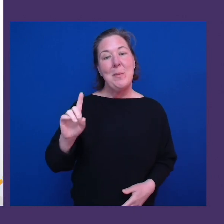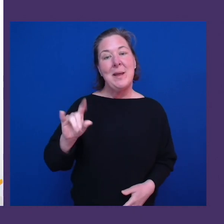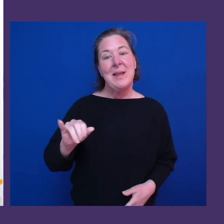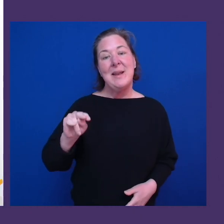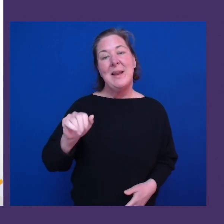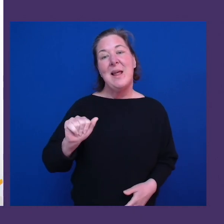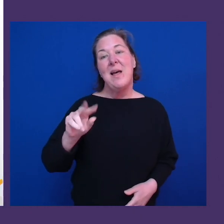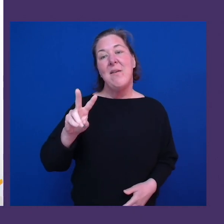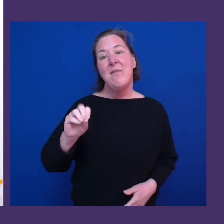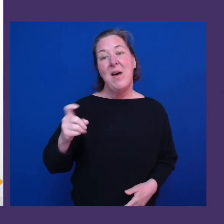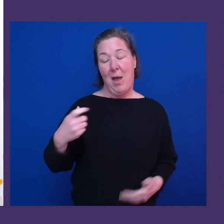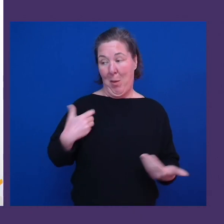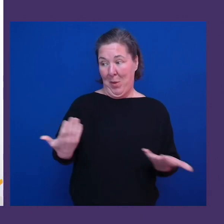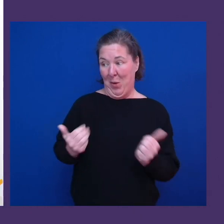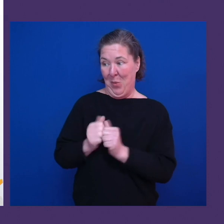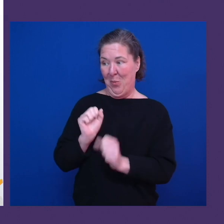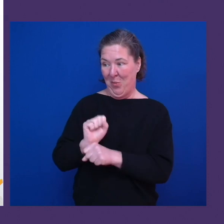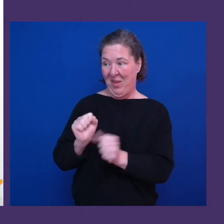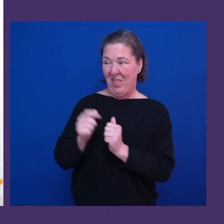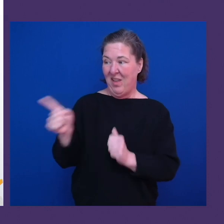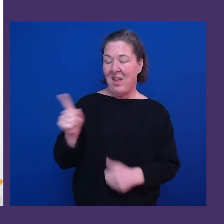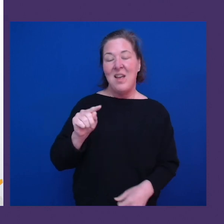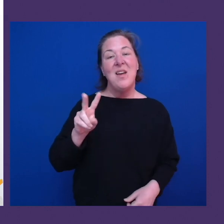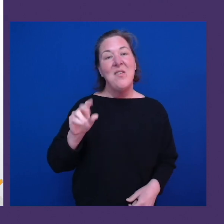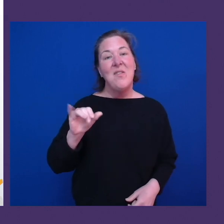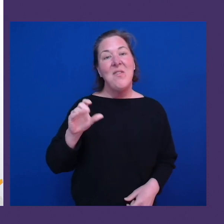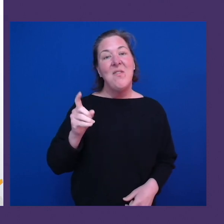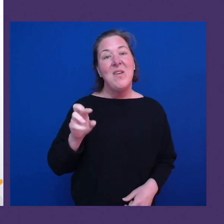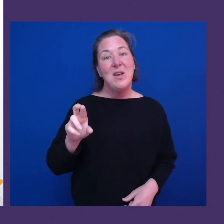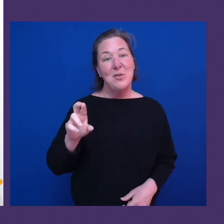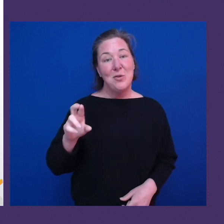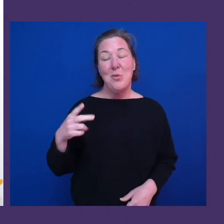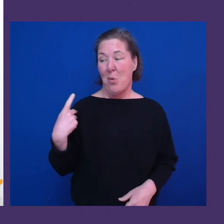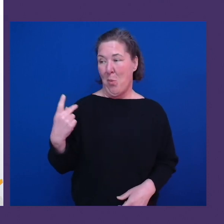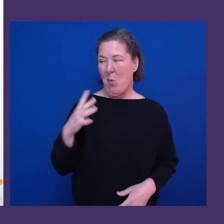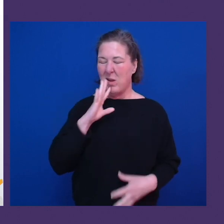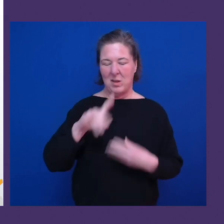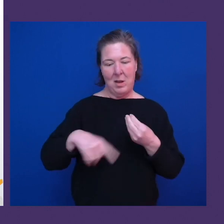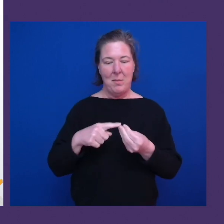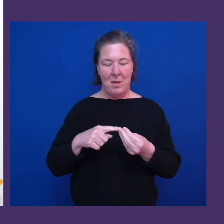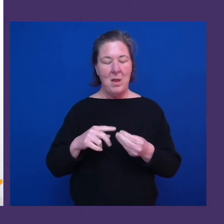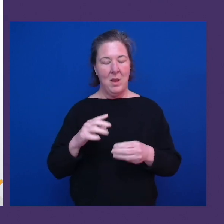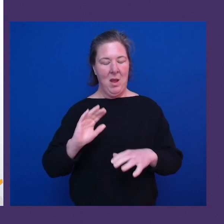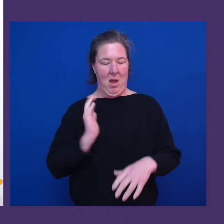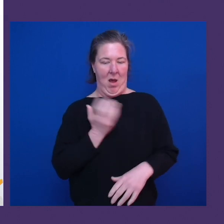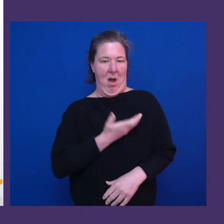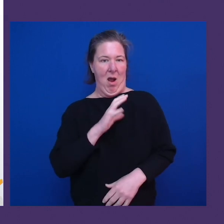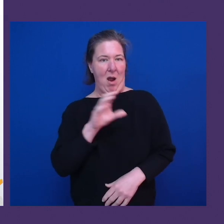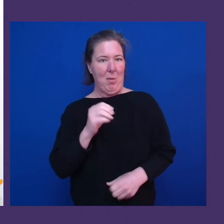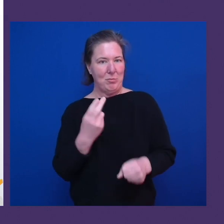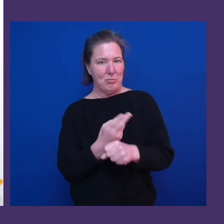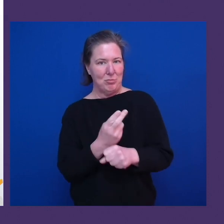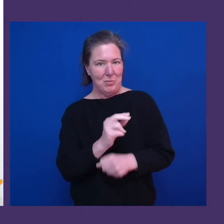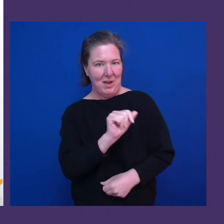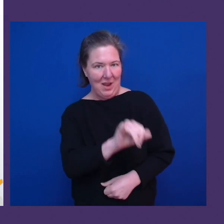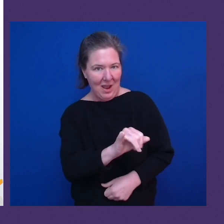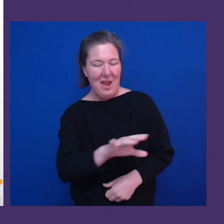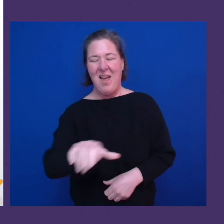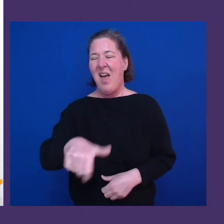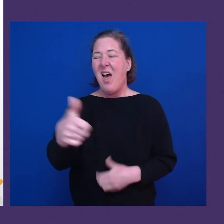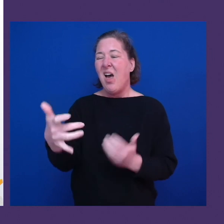Kaiser, and we're going to talk about how our company uses AI, among other technology, in solutions for people with